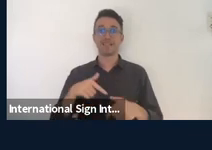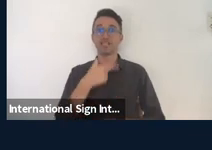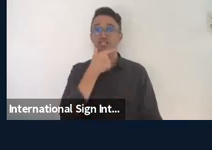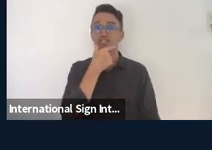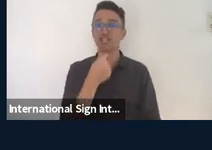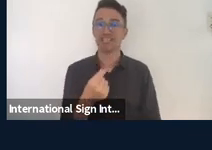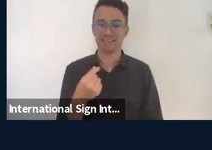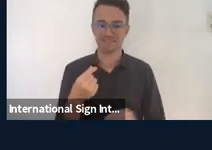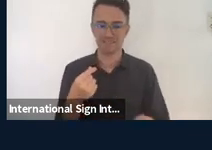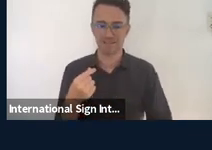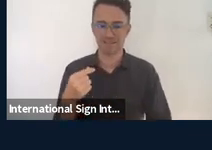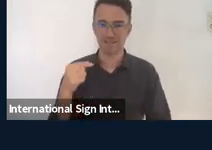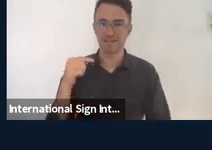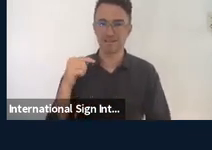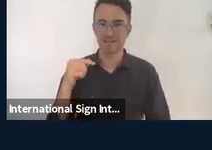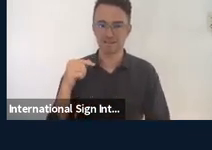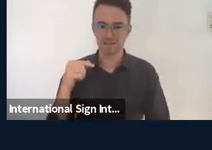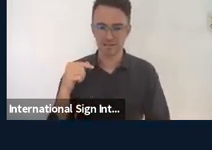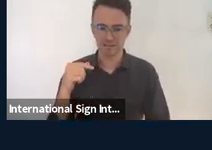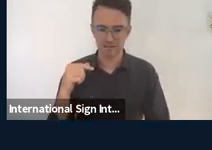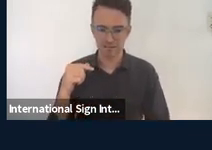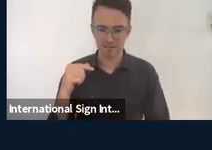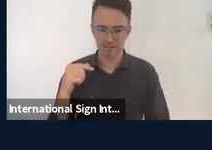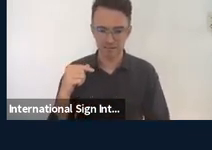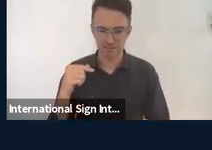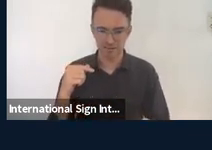Thank you, everybody. Thank you, Alex.